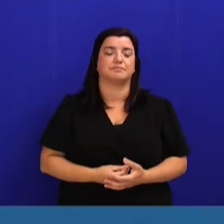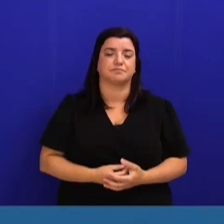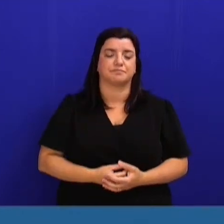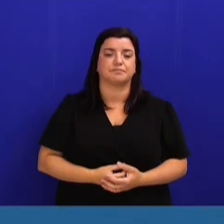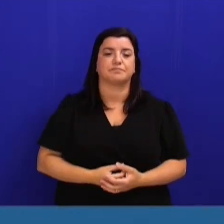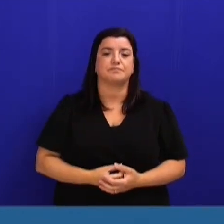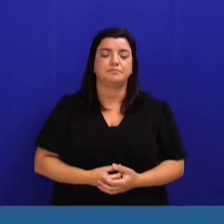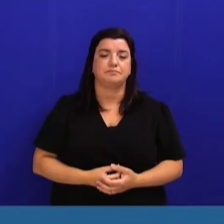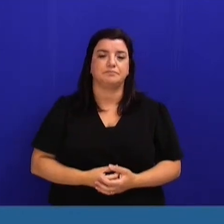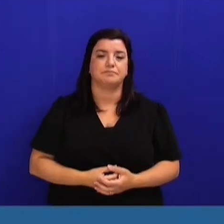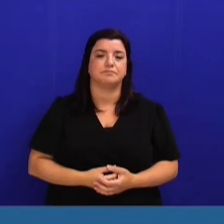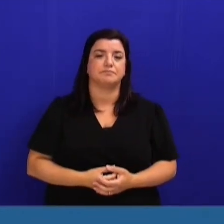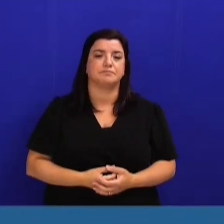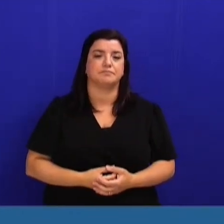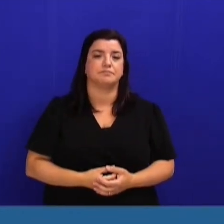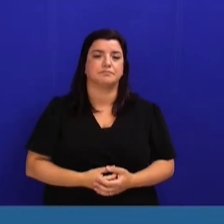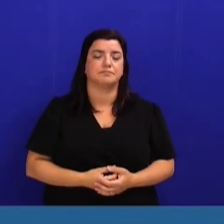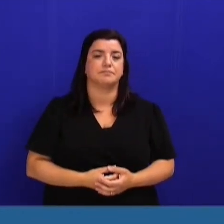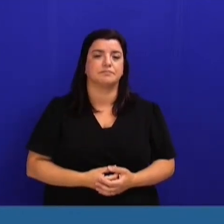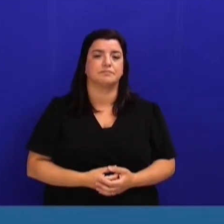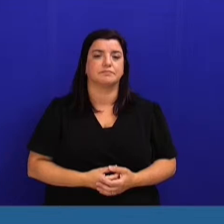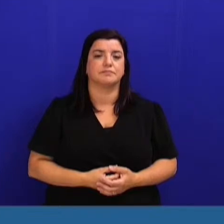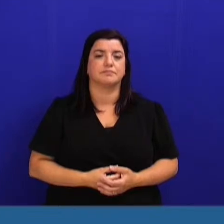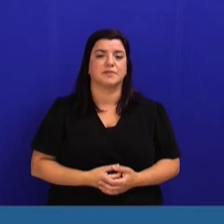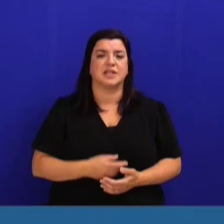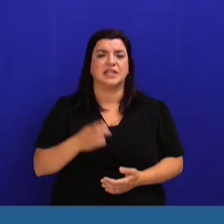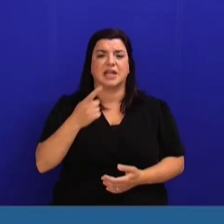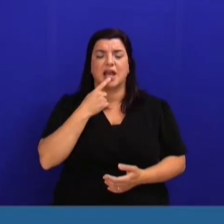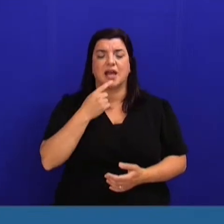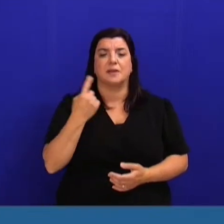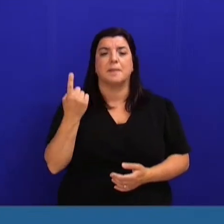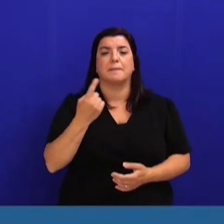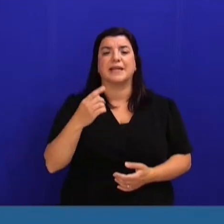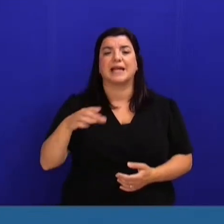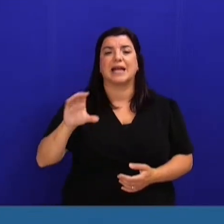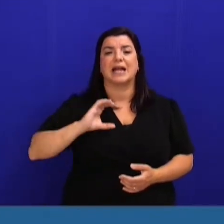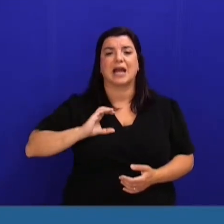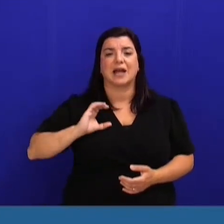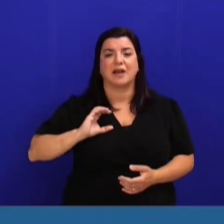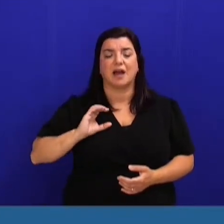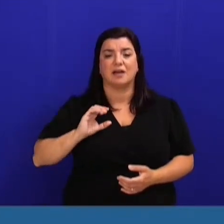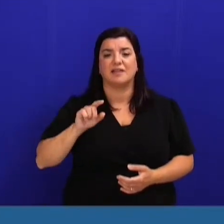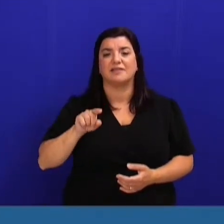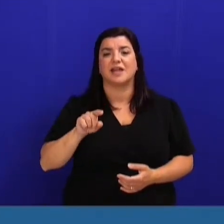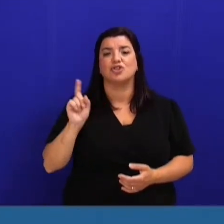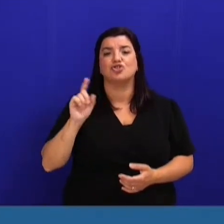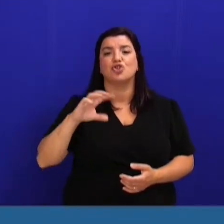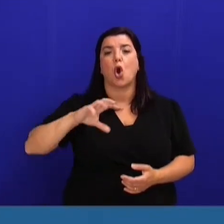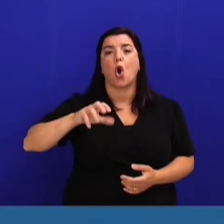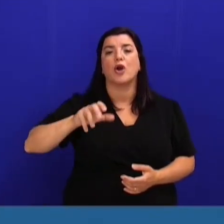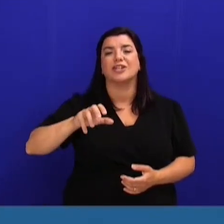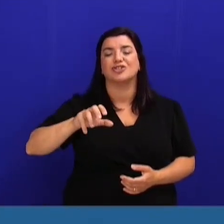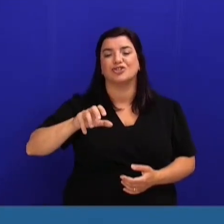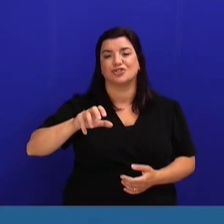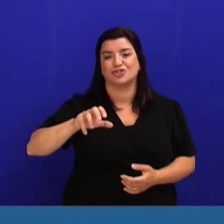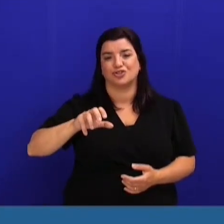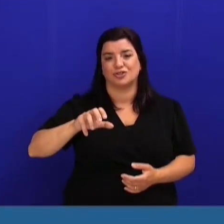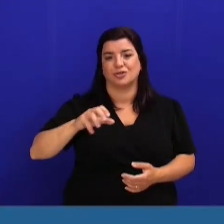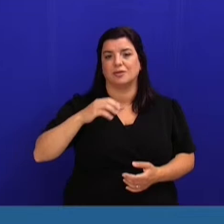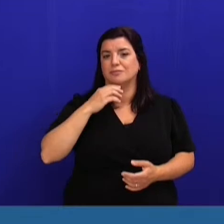kollha. Semmejt fuq nies li pereżempju joqogħdu l-Kanada. L-Kanada hija amber, jiġifieri persuni li joqogħdu